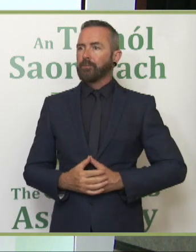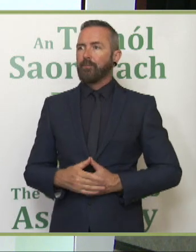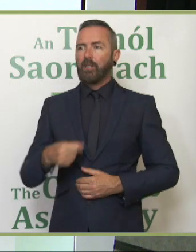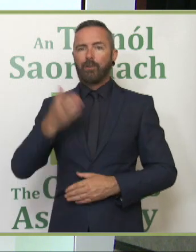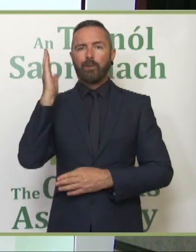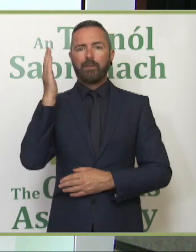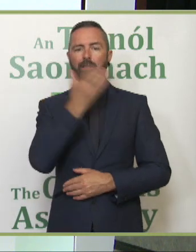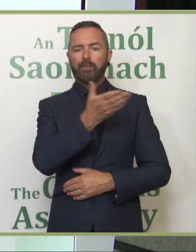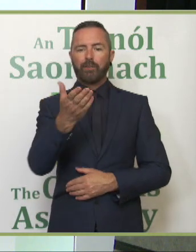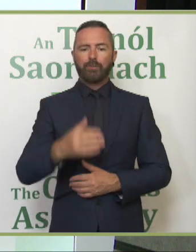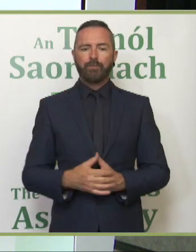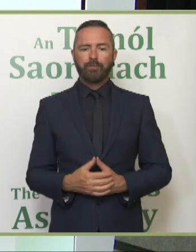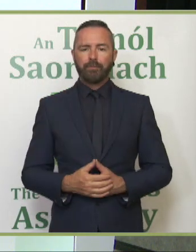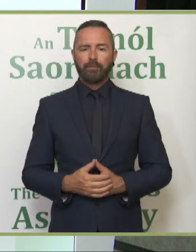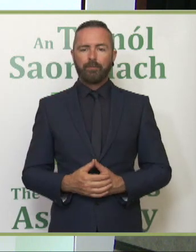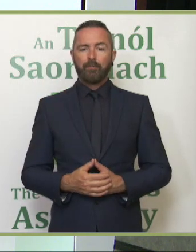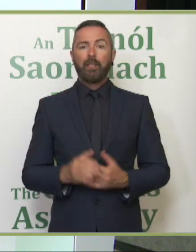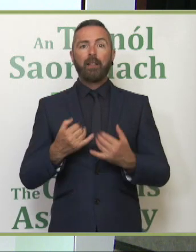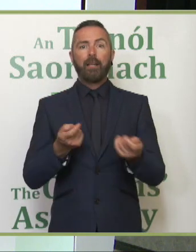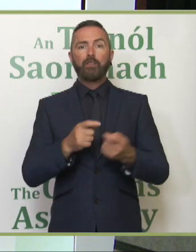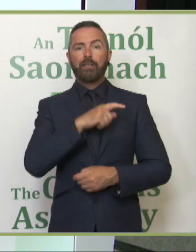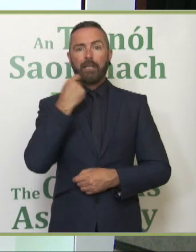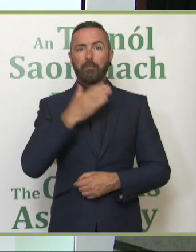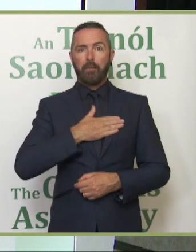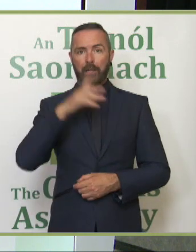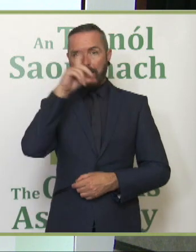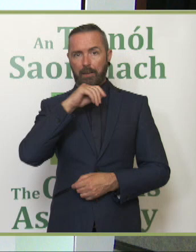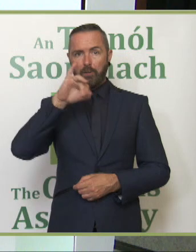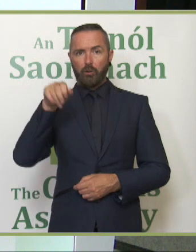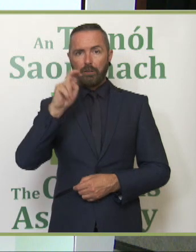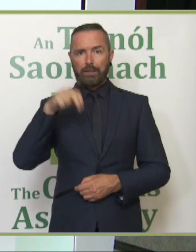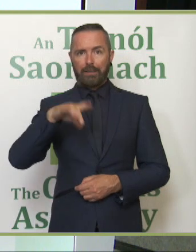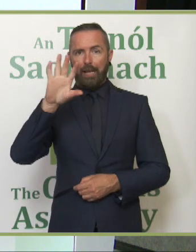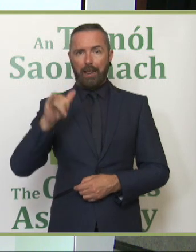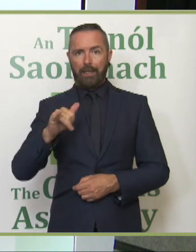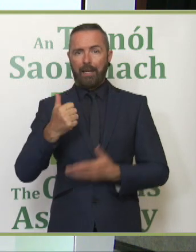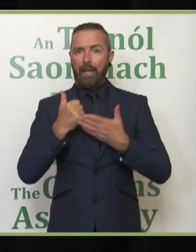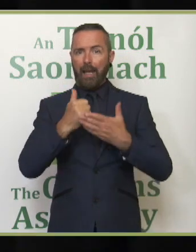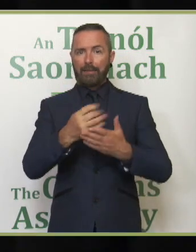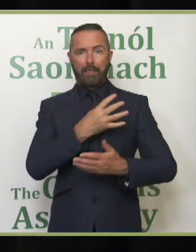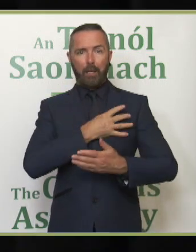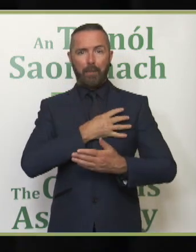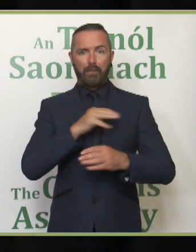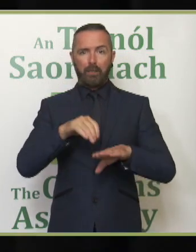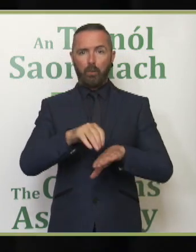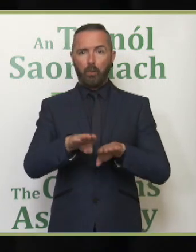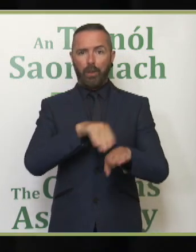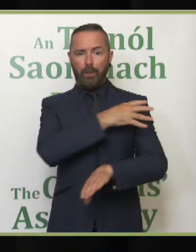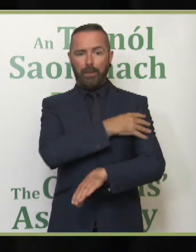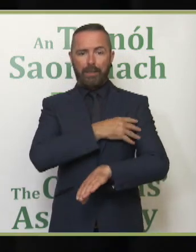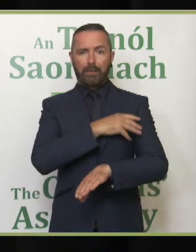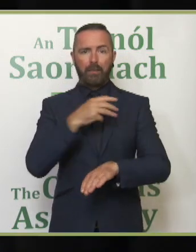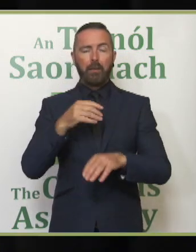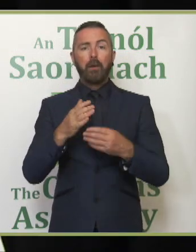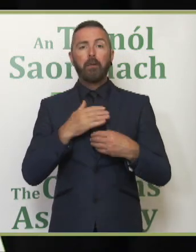address you. As the Chair said, my name is Justin Kelly and I'm an Assistant Commissioner in An Garda Síochána, and my responsibility is around